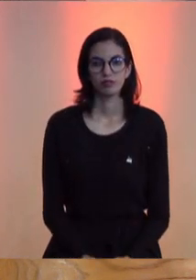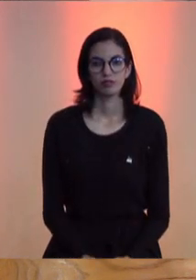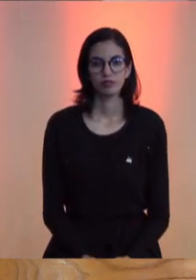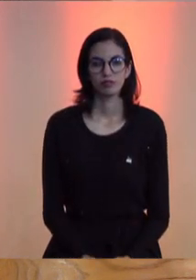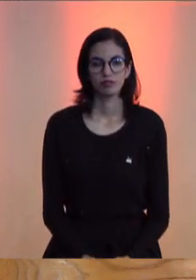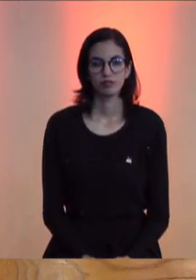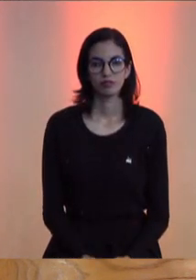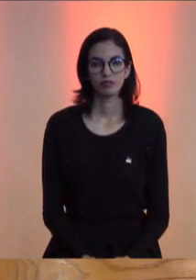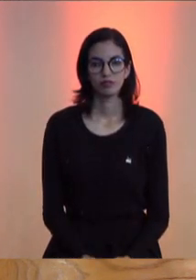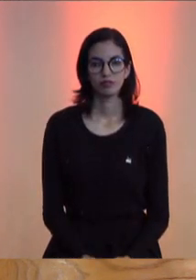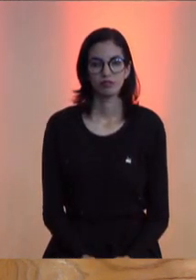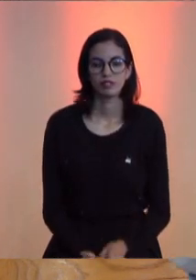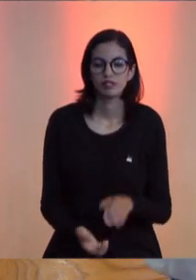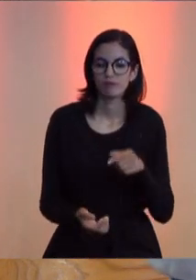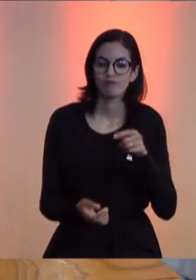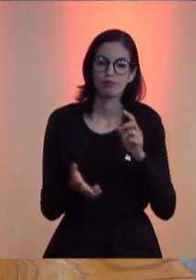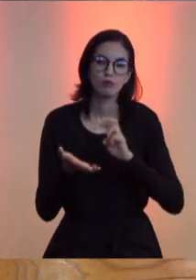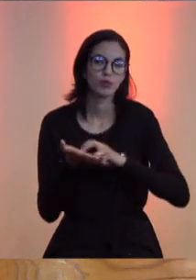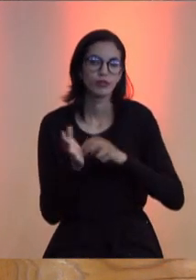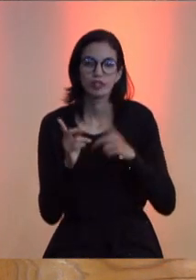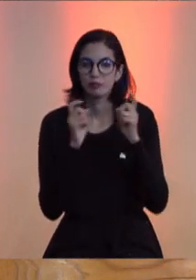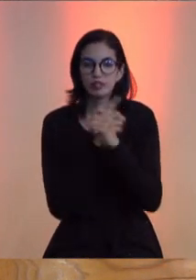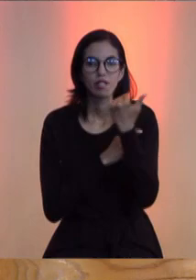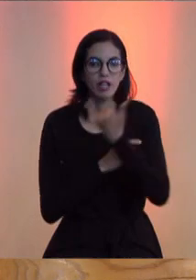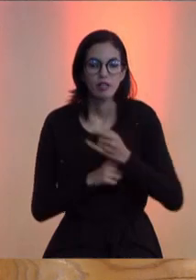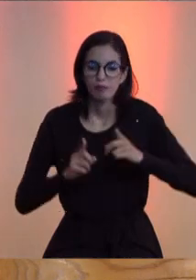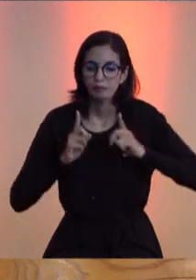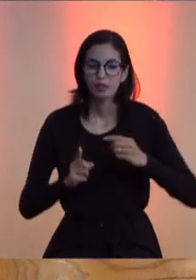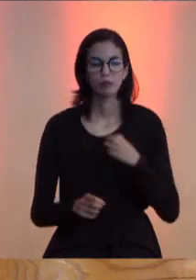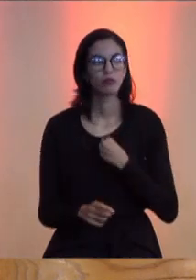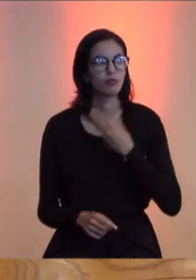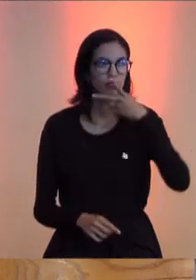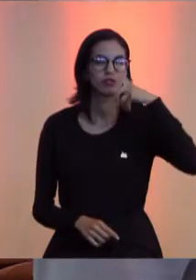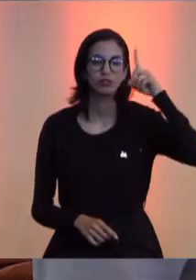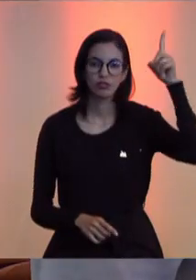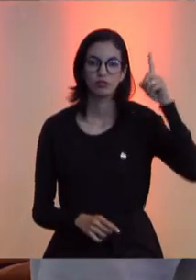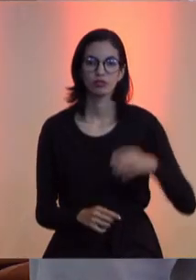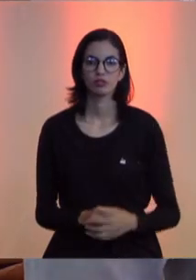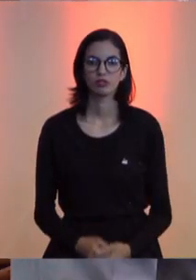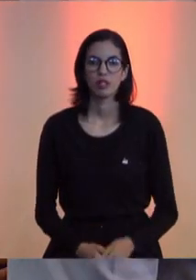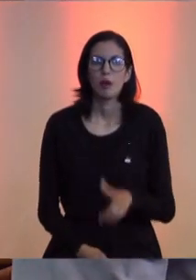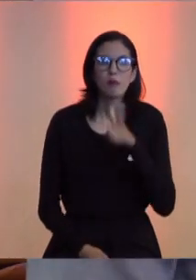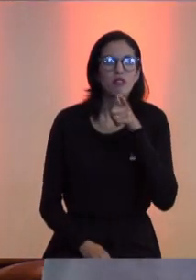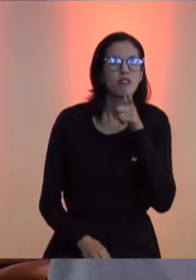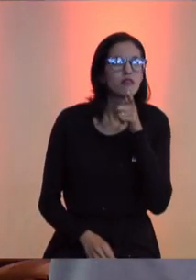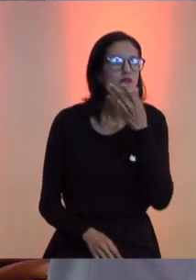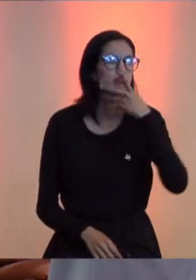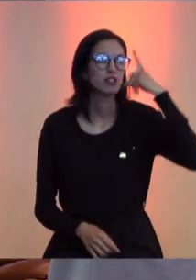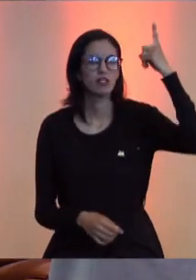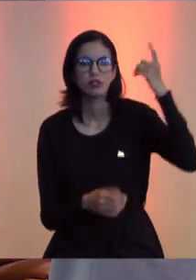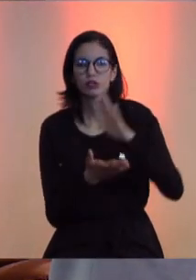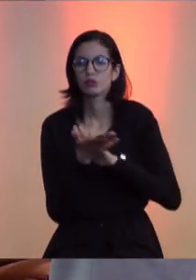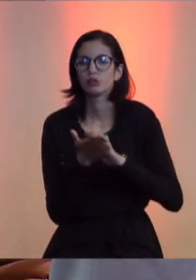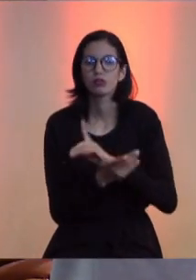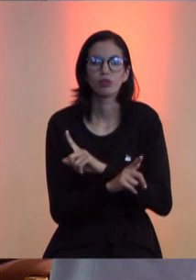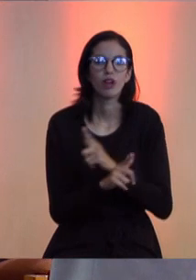bad. Aun si las cosas andan mal. Even if God does not answer your prayers. Aun si parece que Dios no contesta vuestras plegarias.